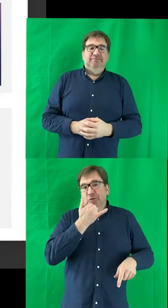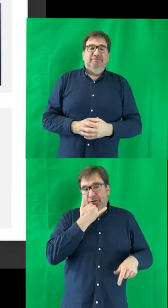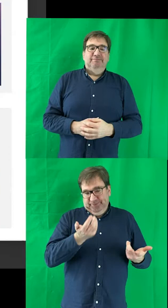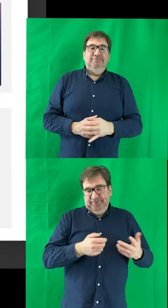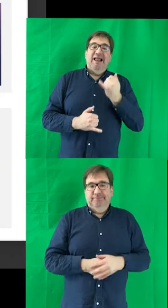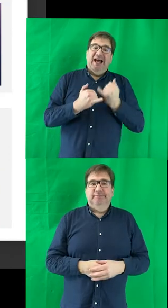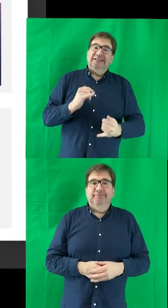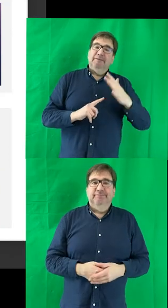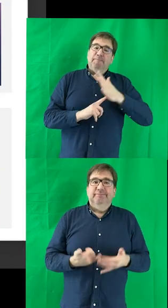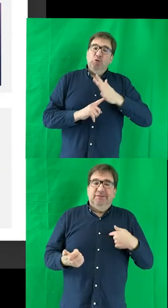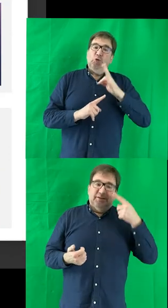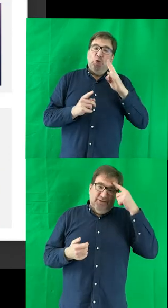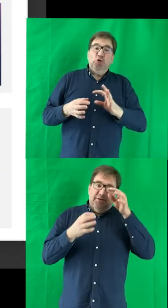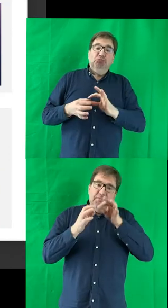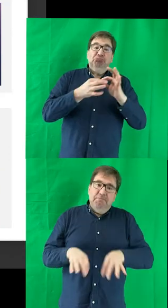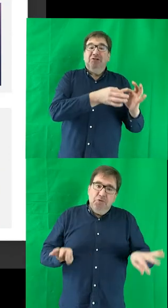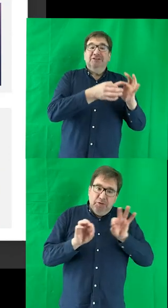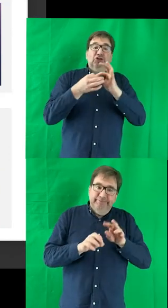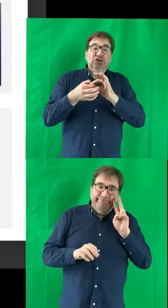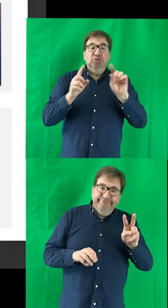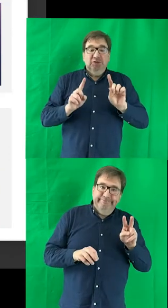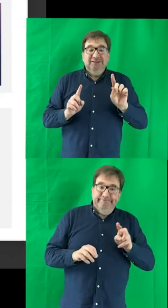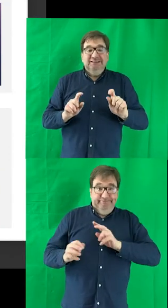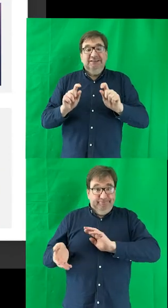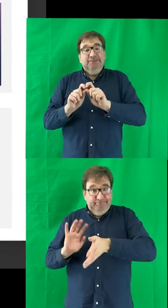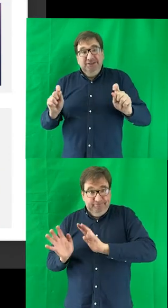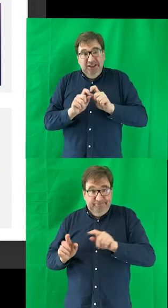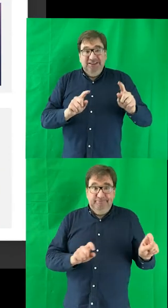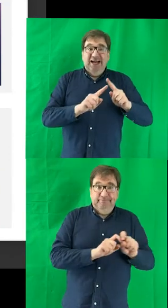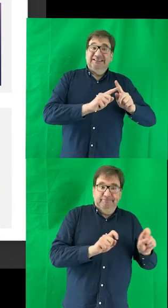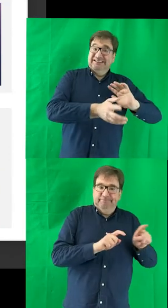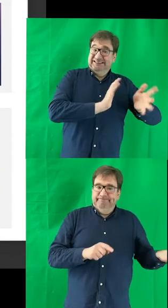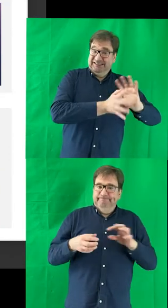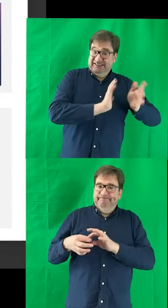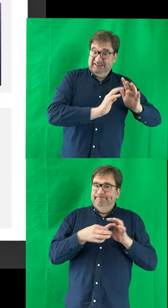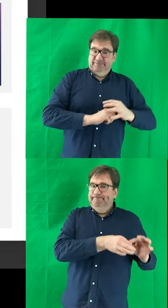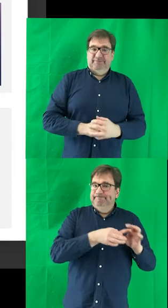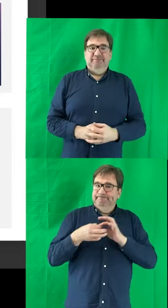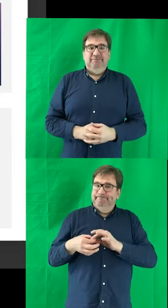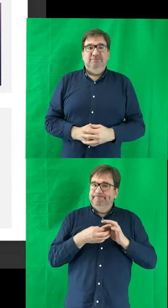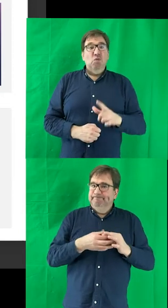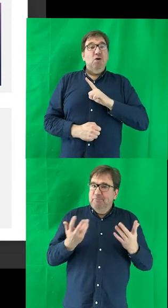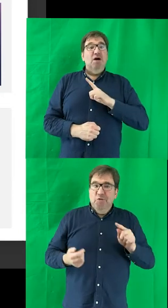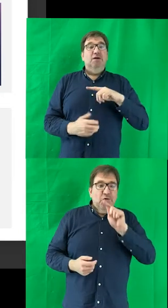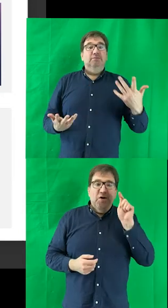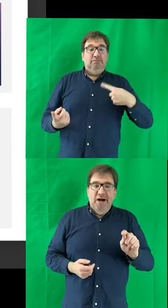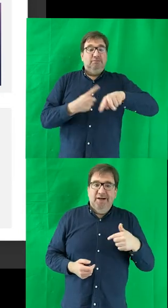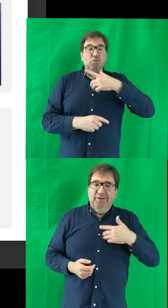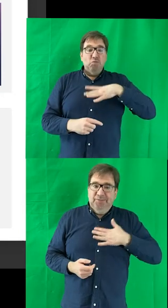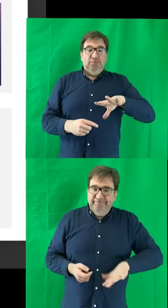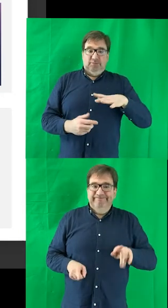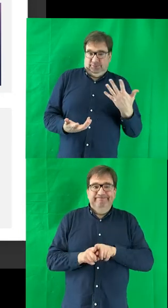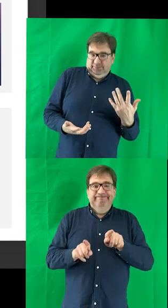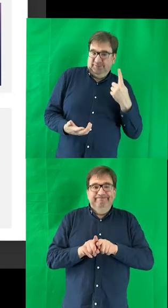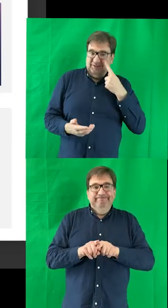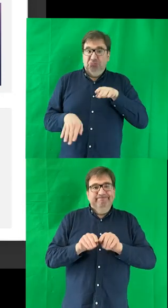And lastly, it's important to look at the relation between the subtitles and the signing, because ultimately what we want to end up with,